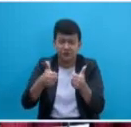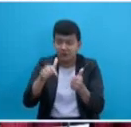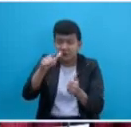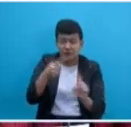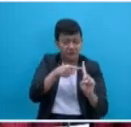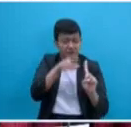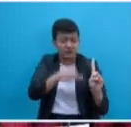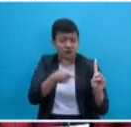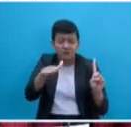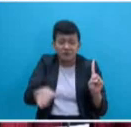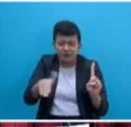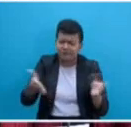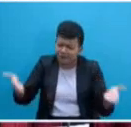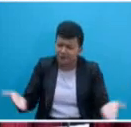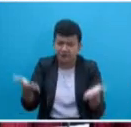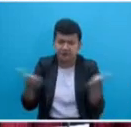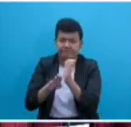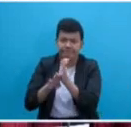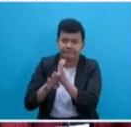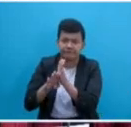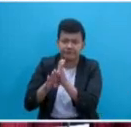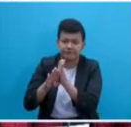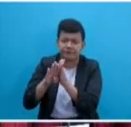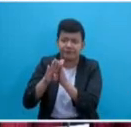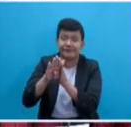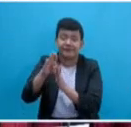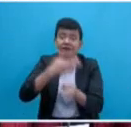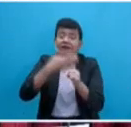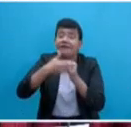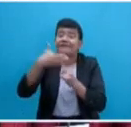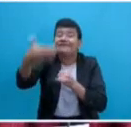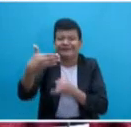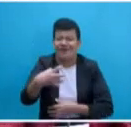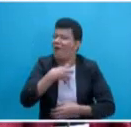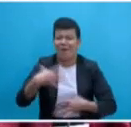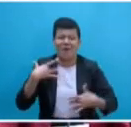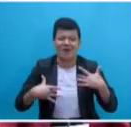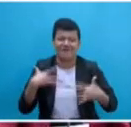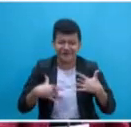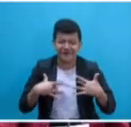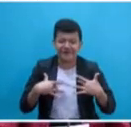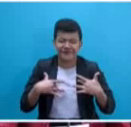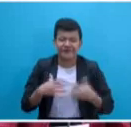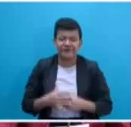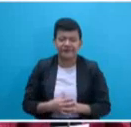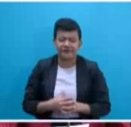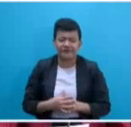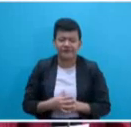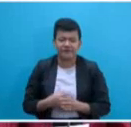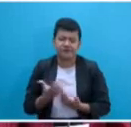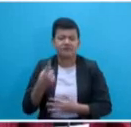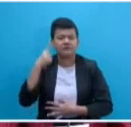and then is heard of no more. It is a tale told by an idiot, full of sound and